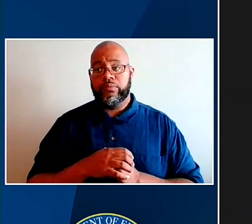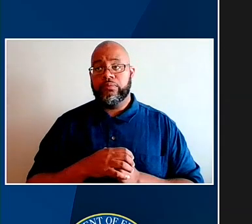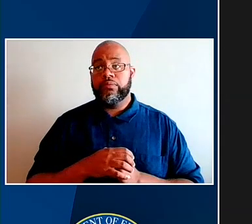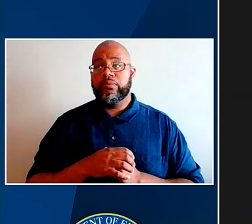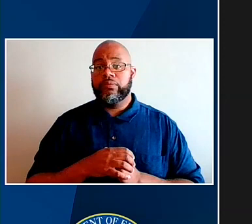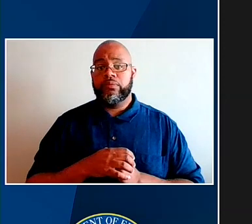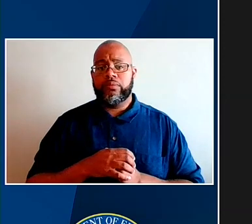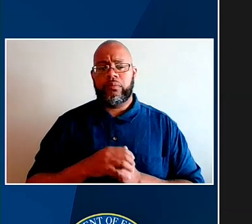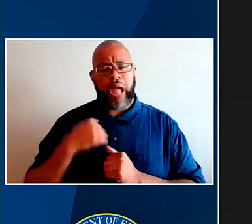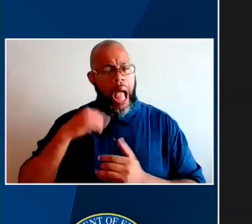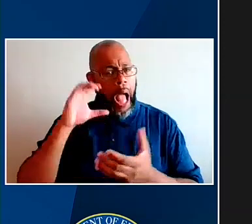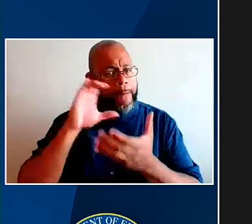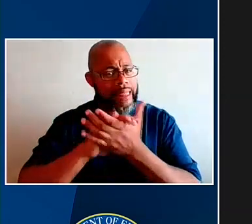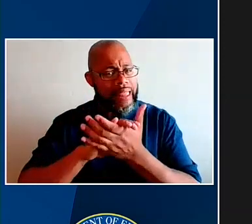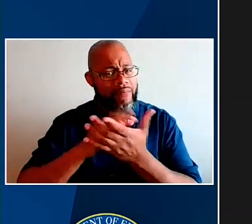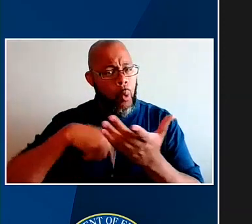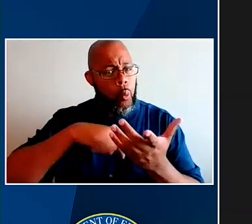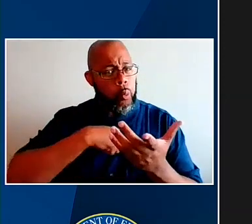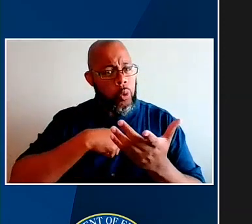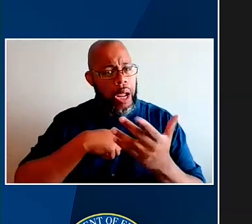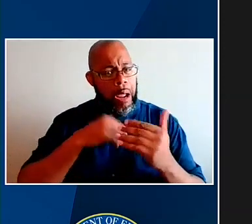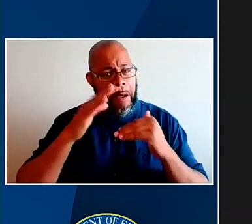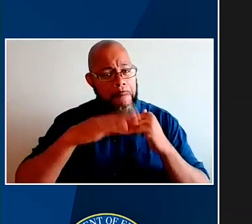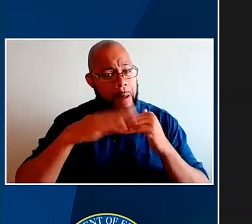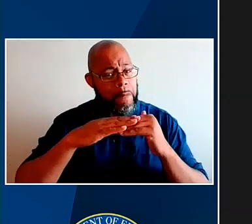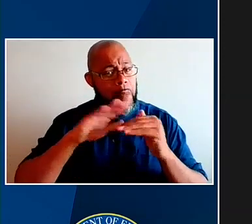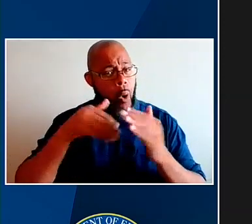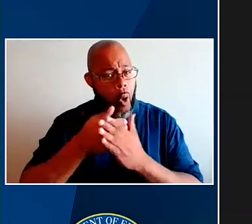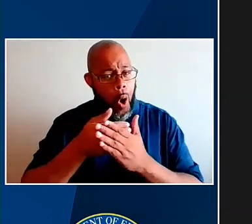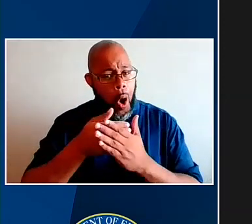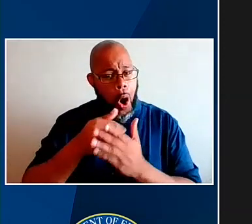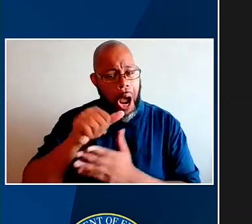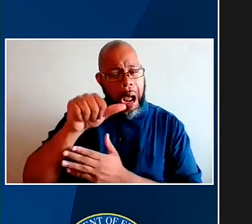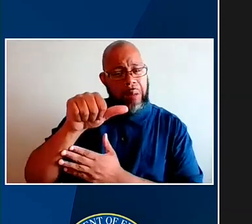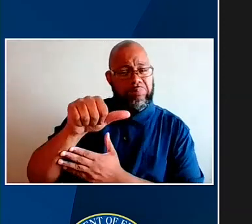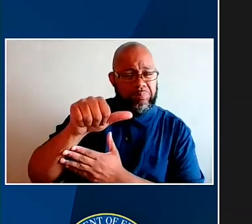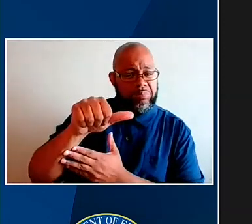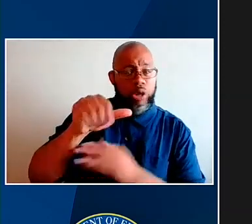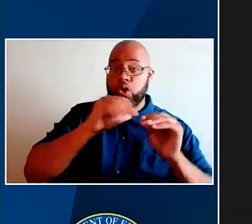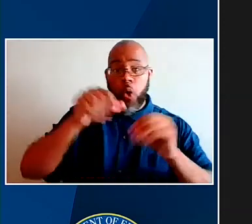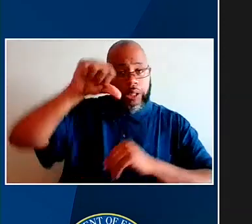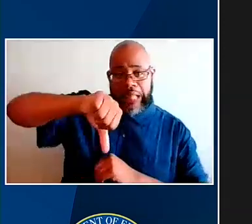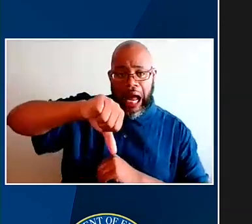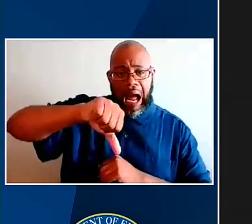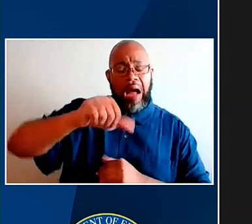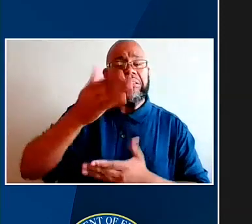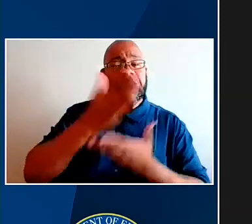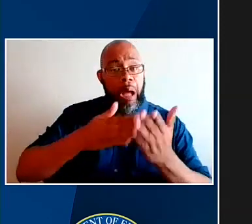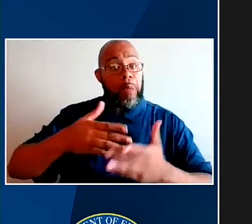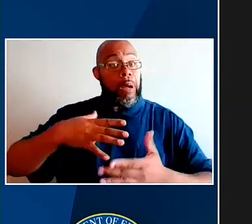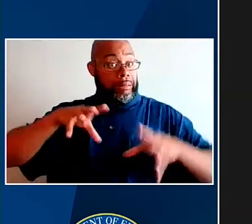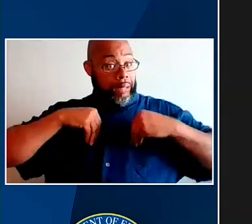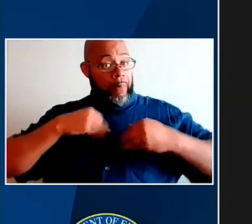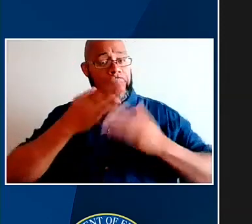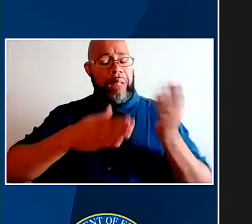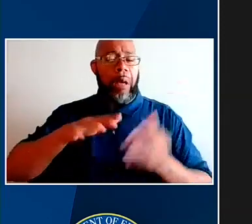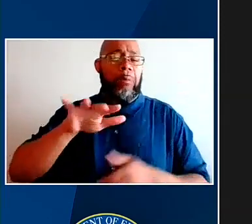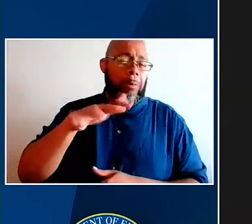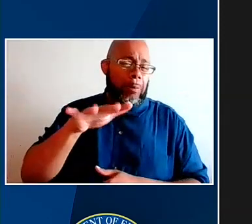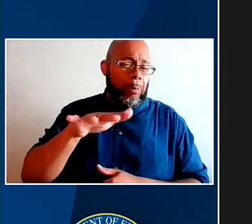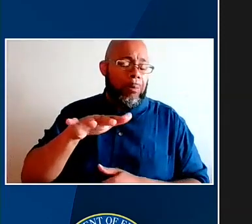I believe we are at minimum all sideways on this, so no thumbs down. Thank you